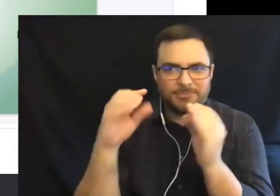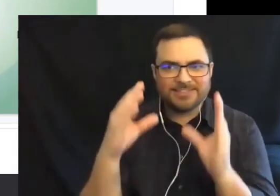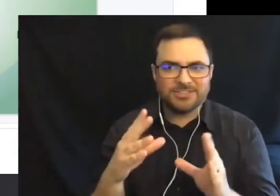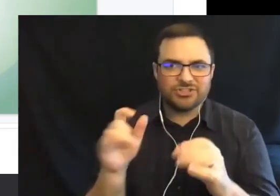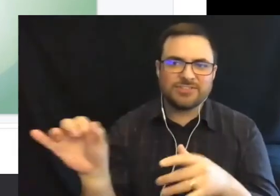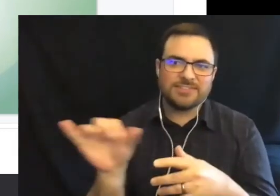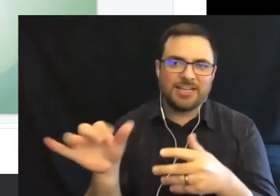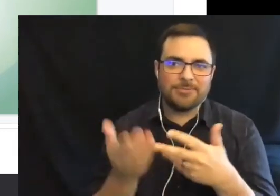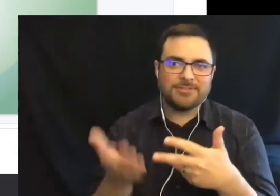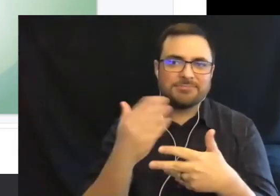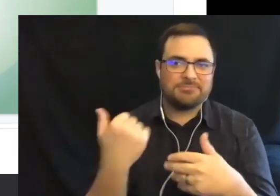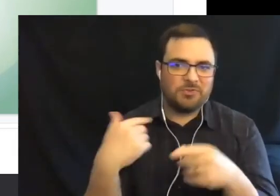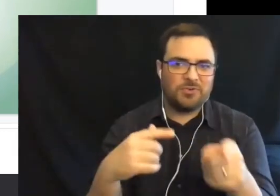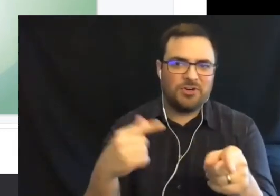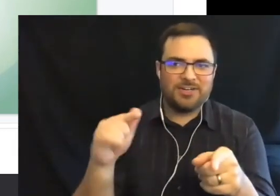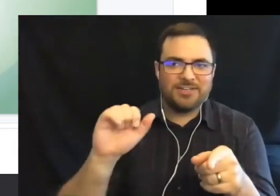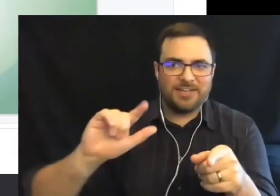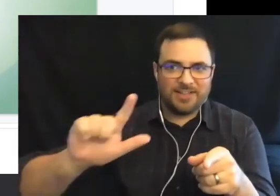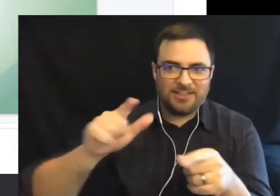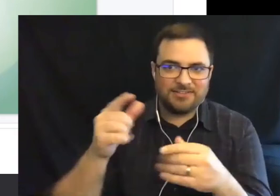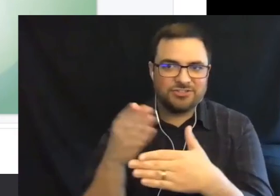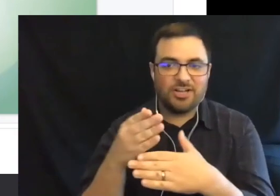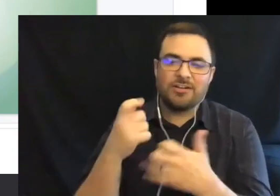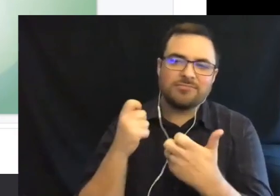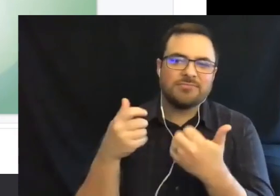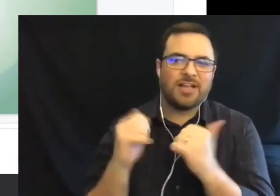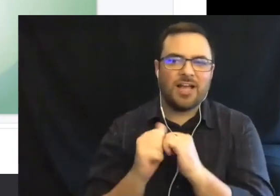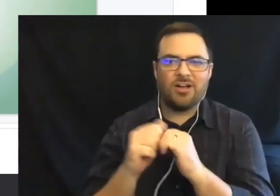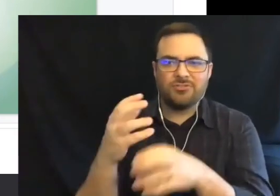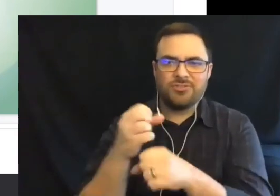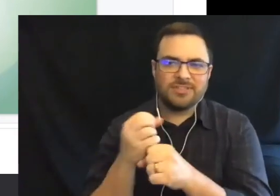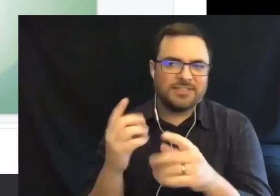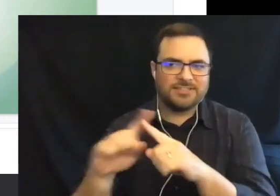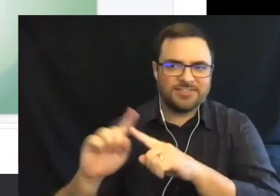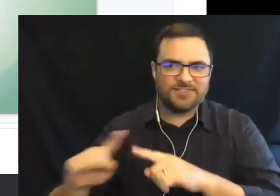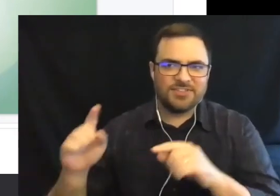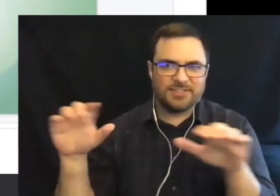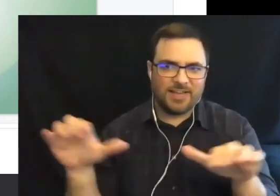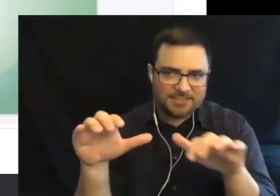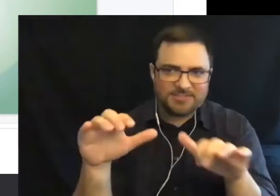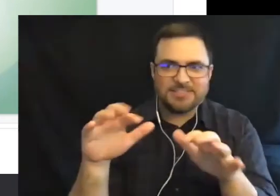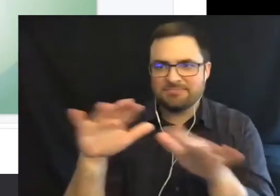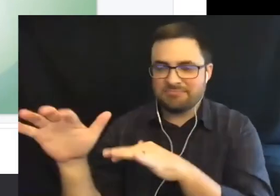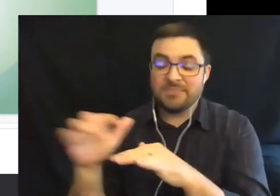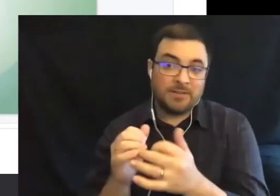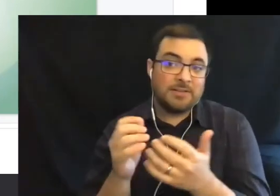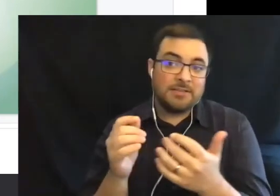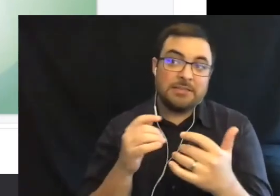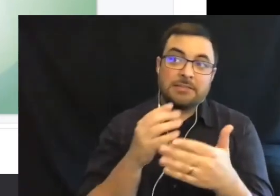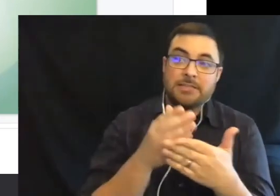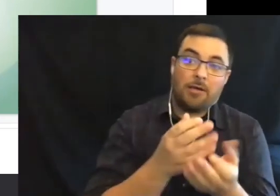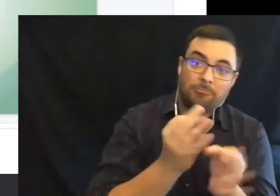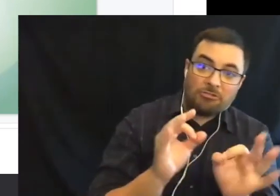the website that Gail had shared, is a way to get activities and things on different topics. And there are free and there are